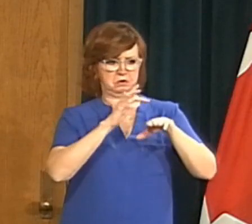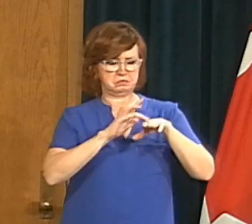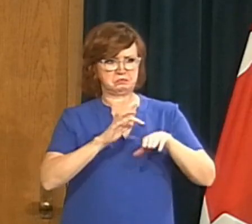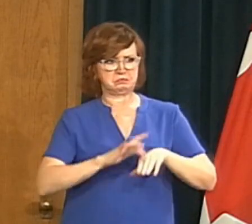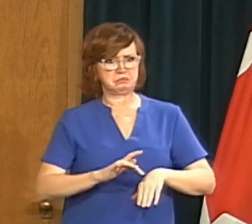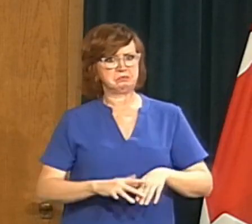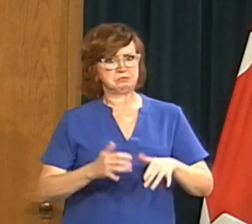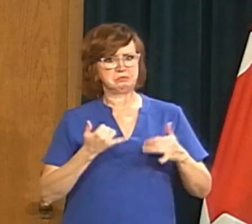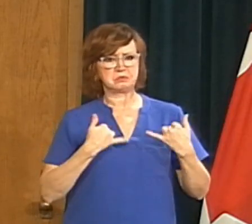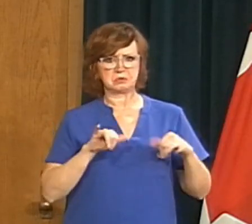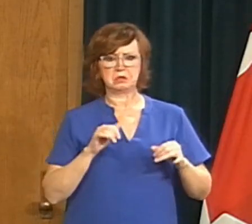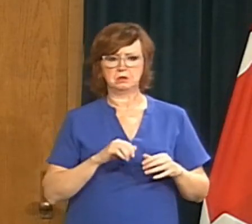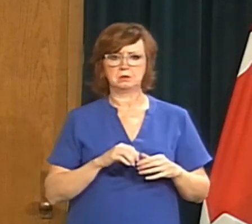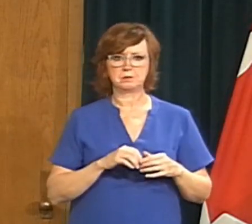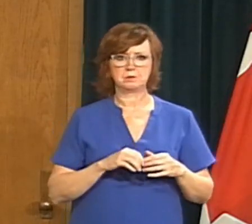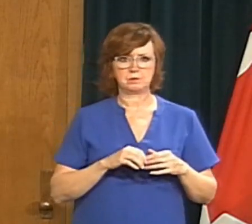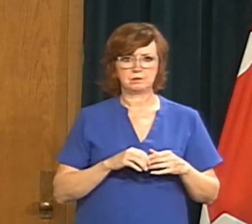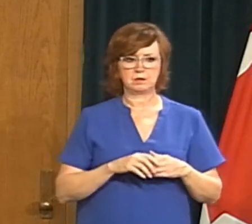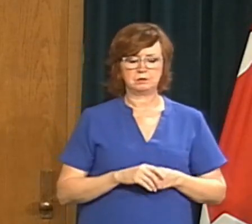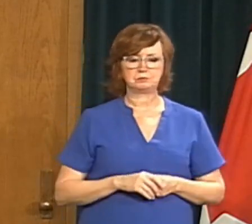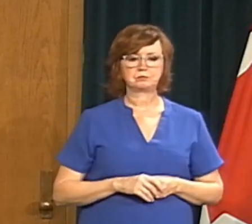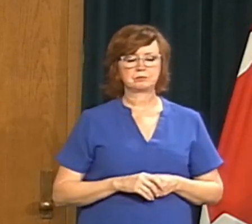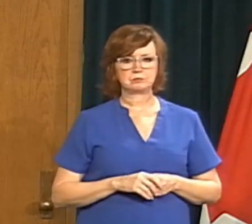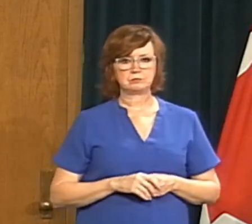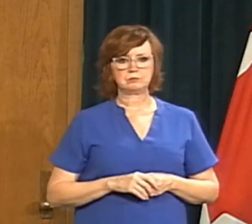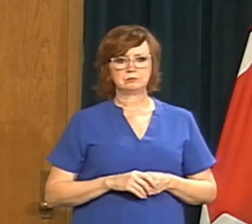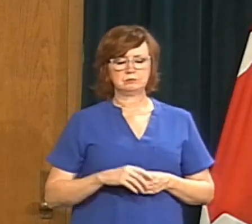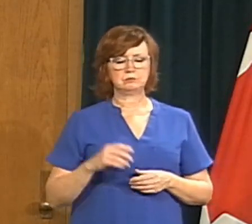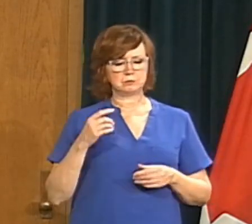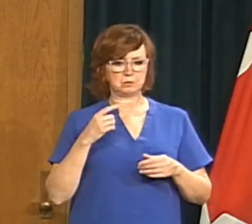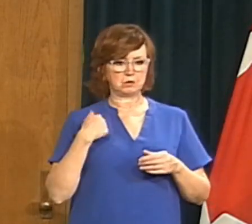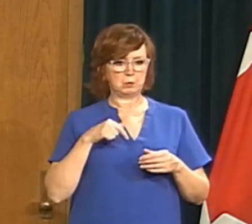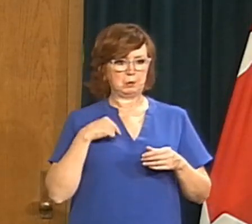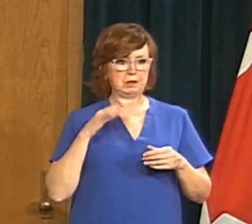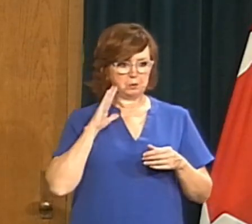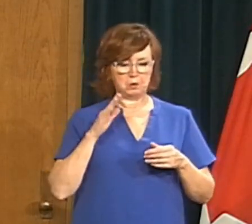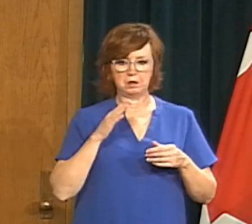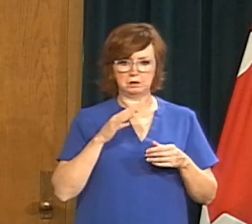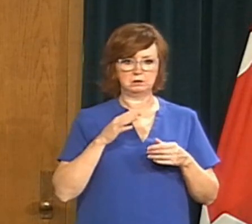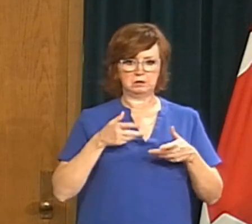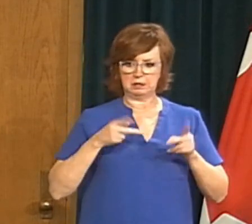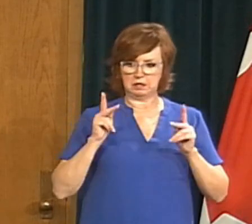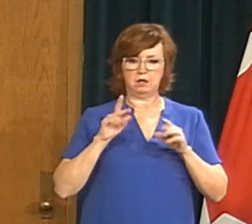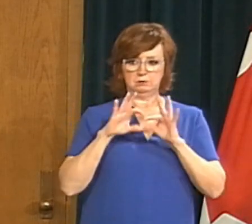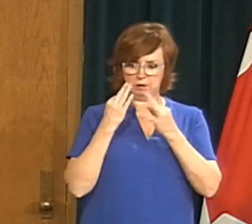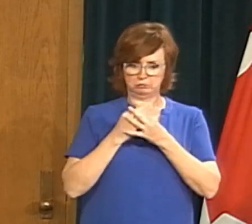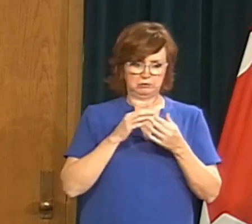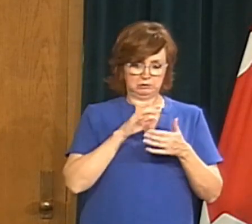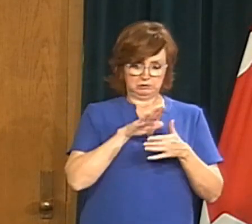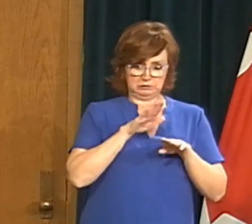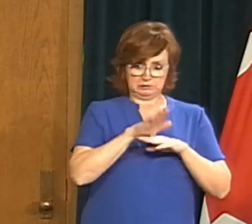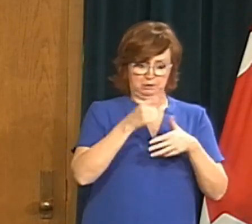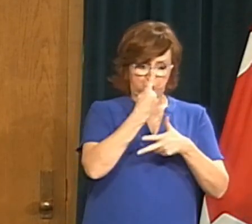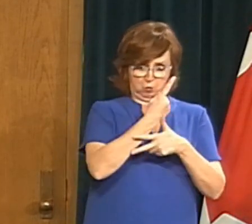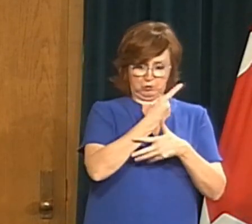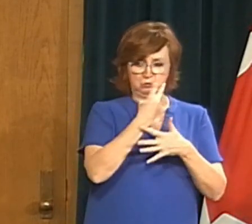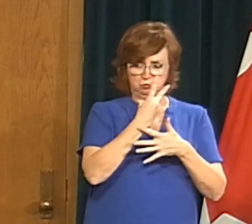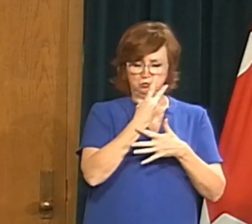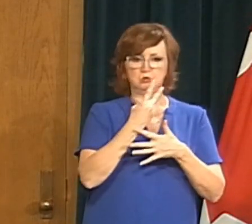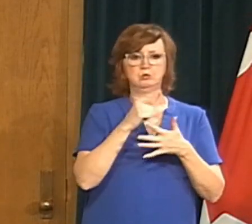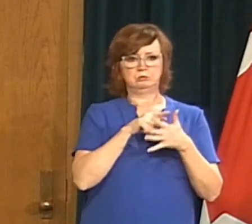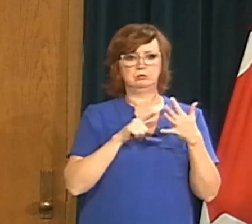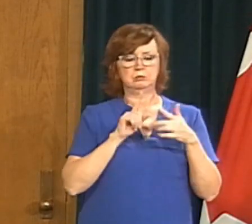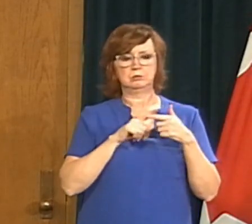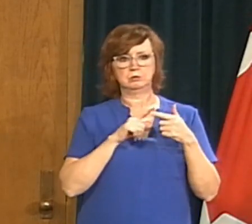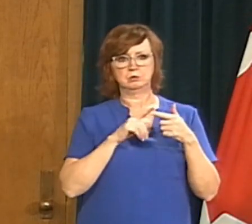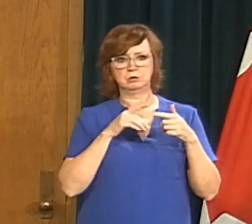available for families that will be choosing to go back to work during Phase 1 and Phase 2 of the Re-Open Saskatchewan plan.